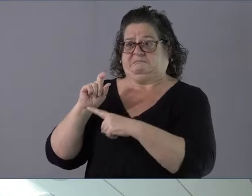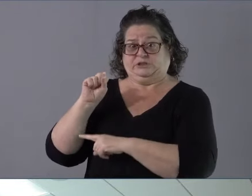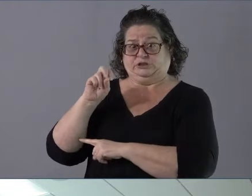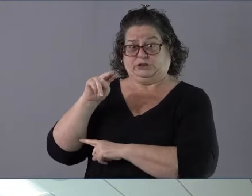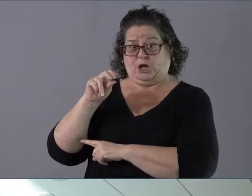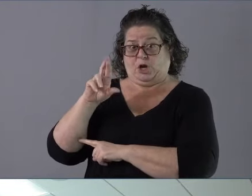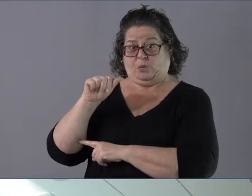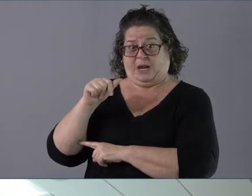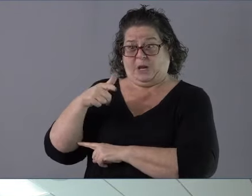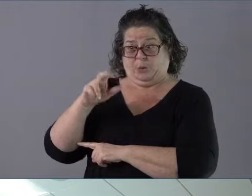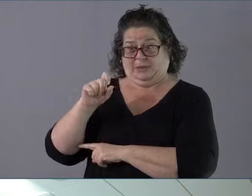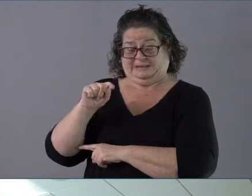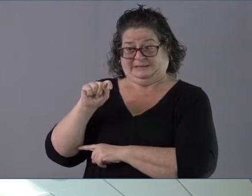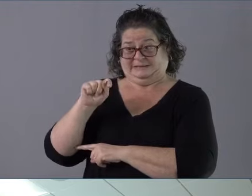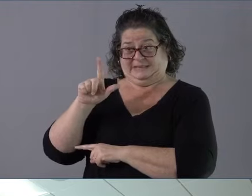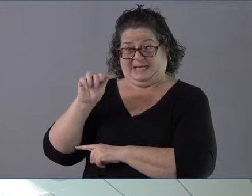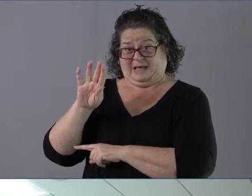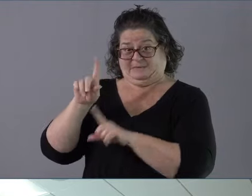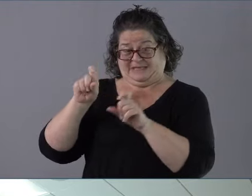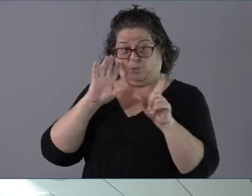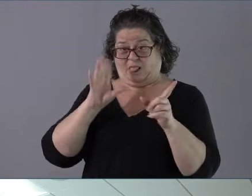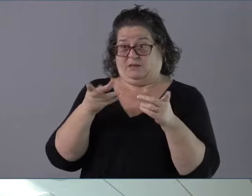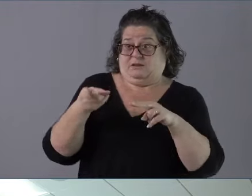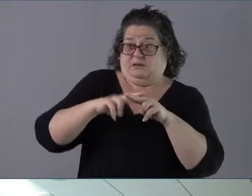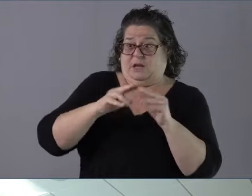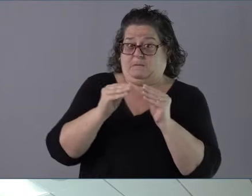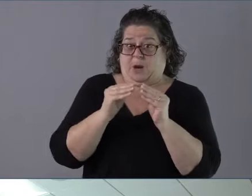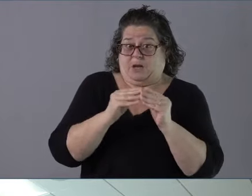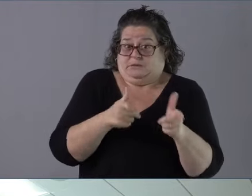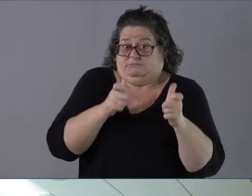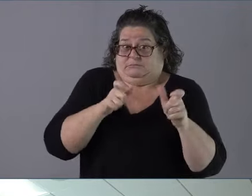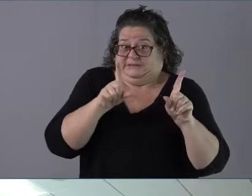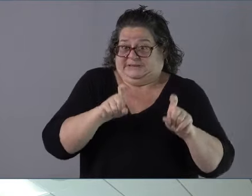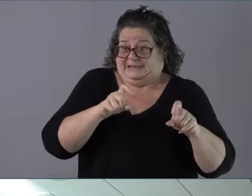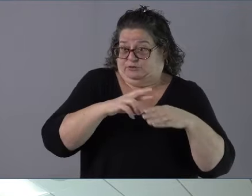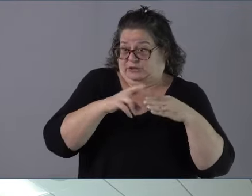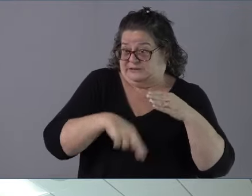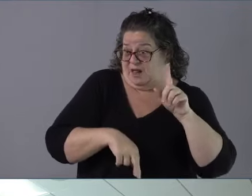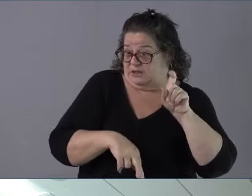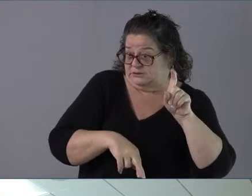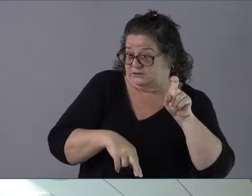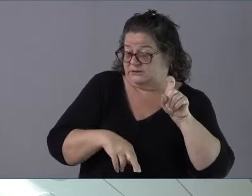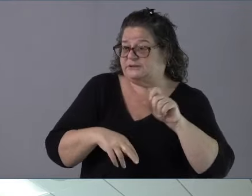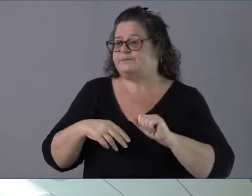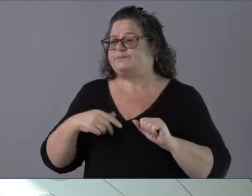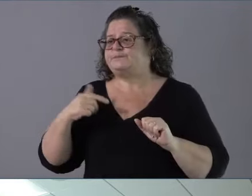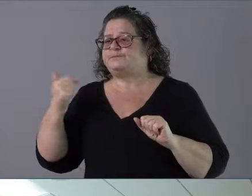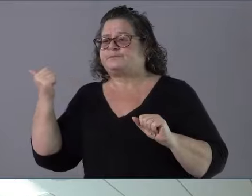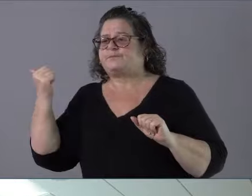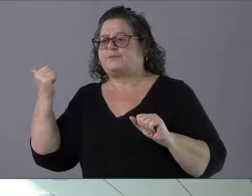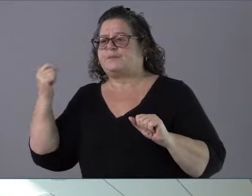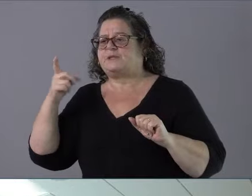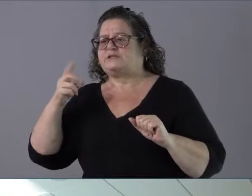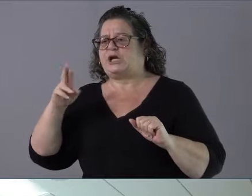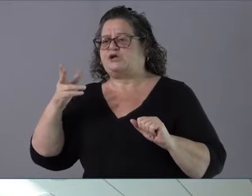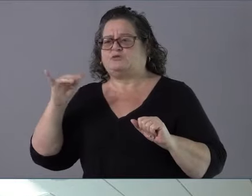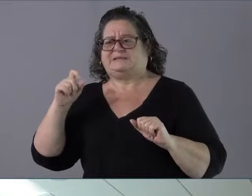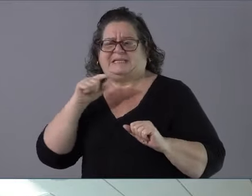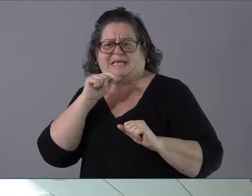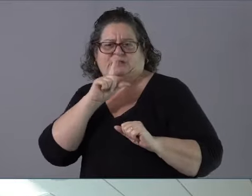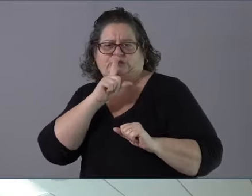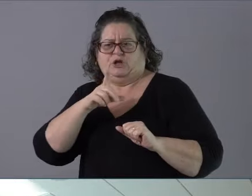are kind of point of care in like doctor's offices, and so it may be something that they're looking at. And Vaughn, the answer